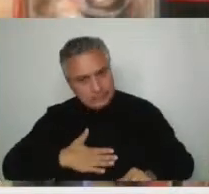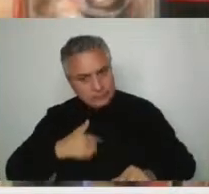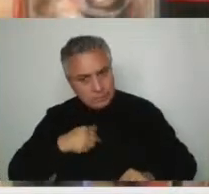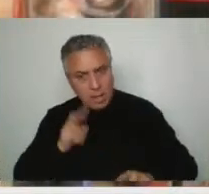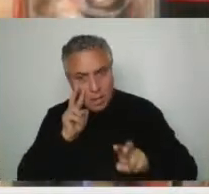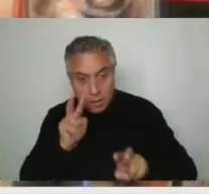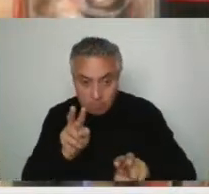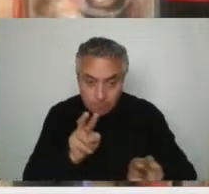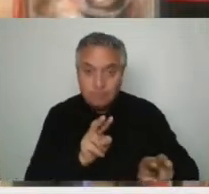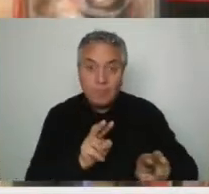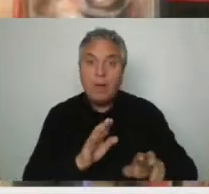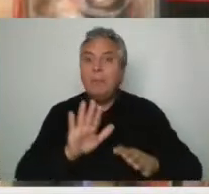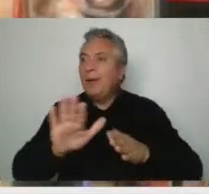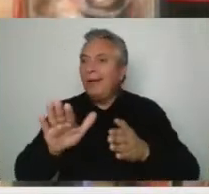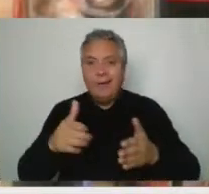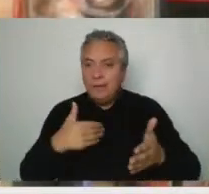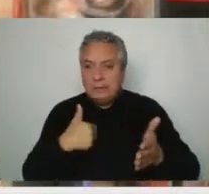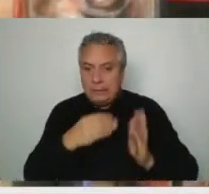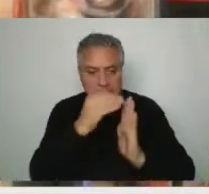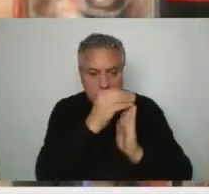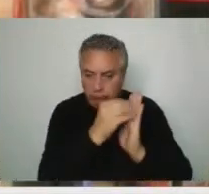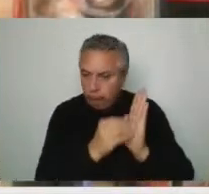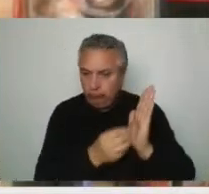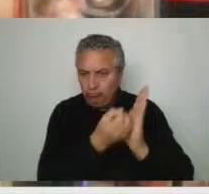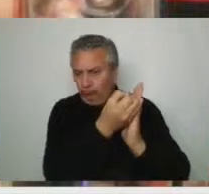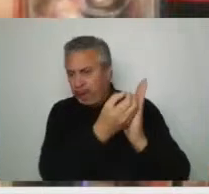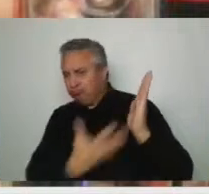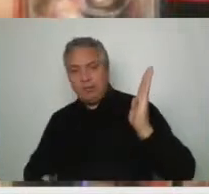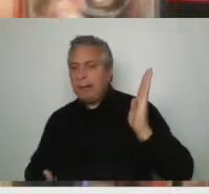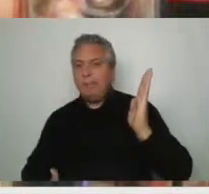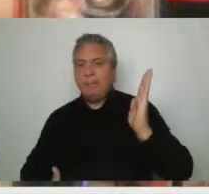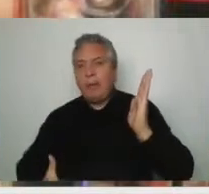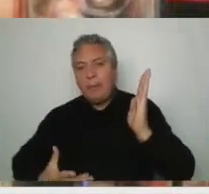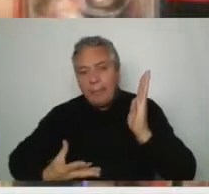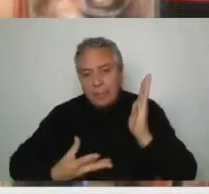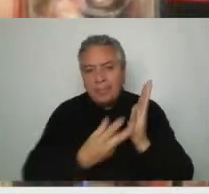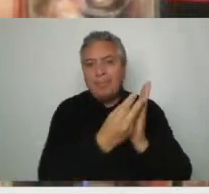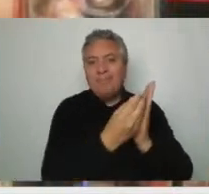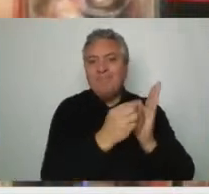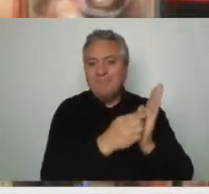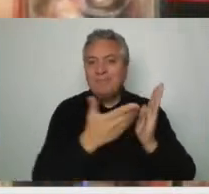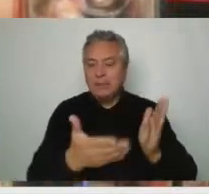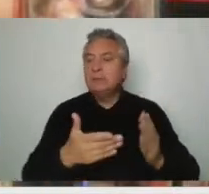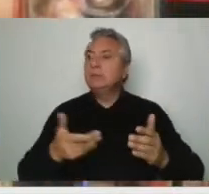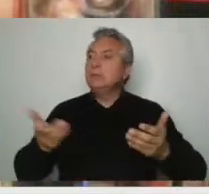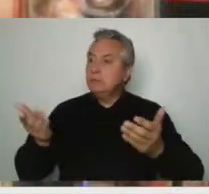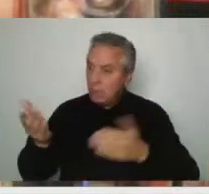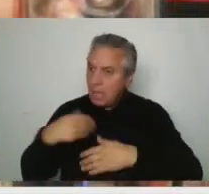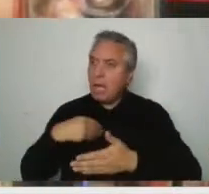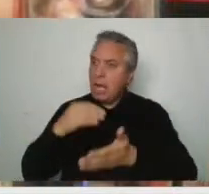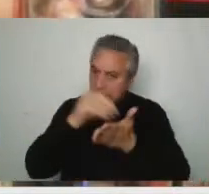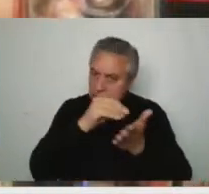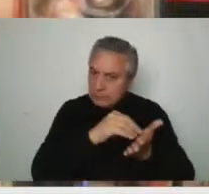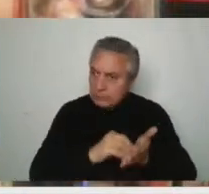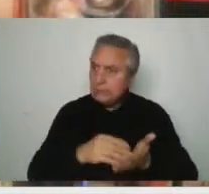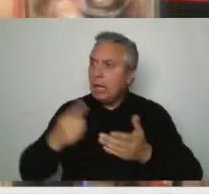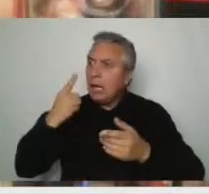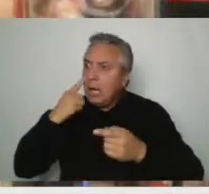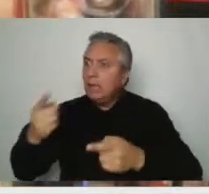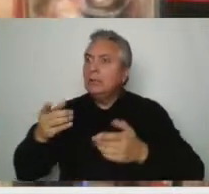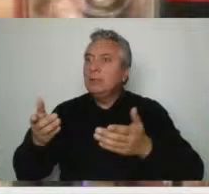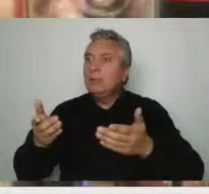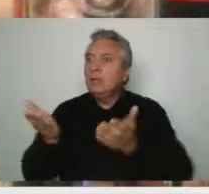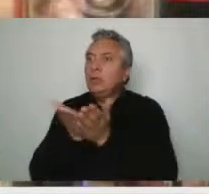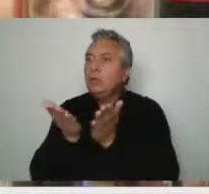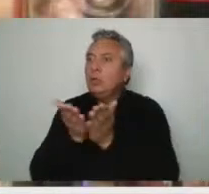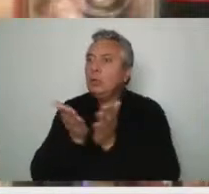that there are data restraints, constraints. Having school level